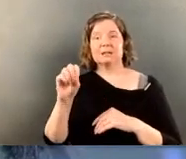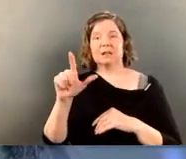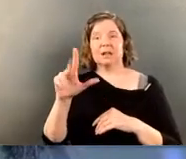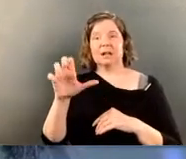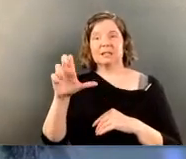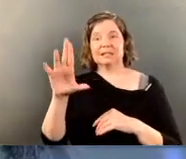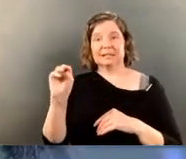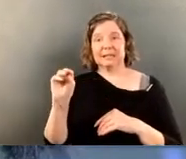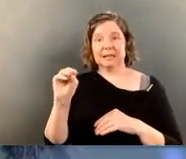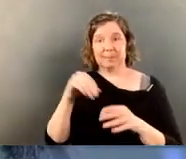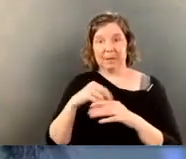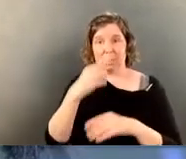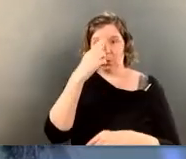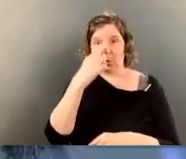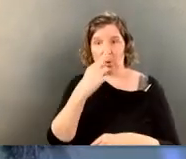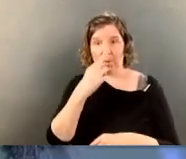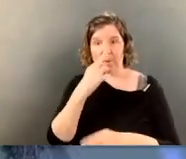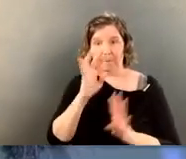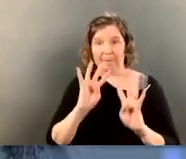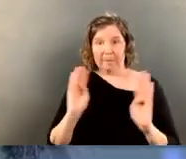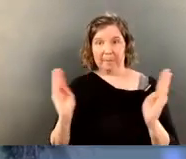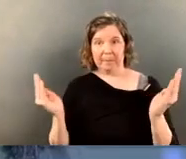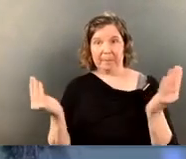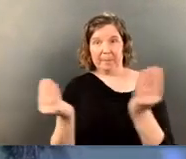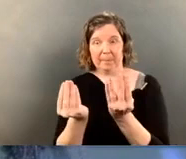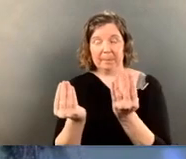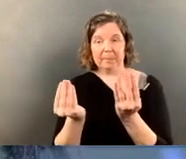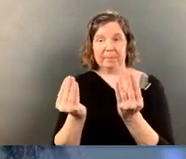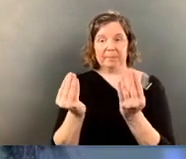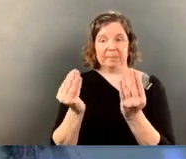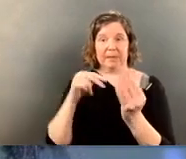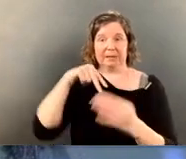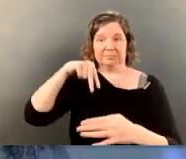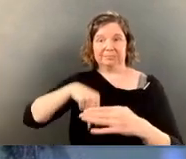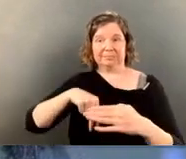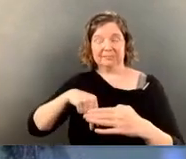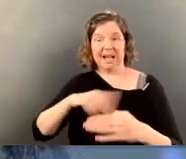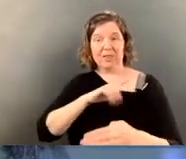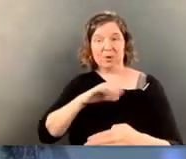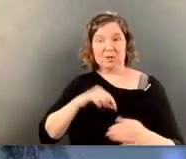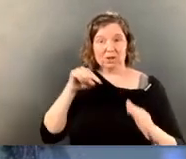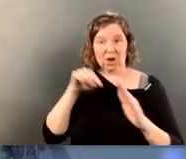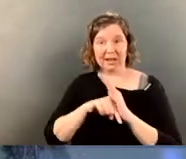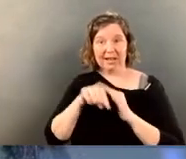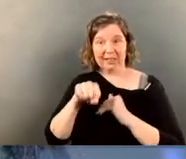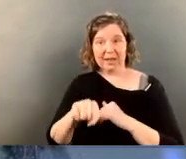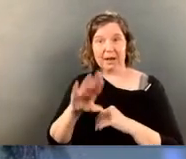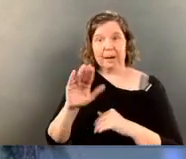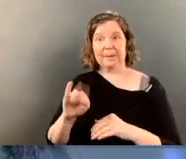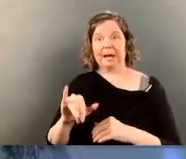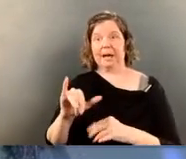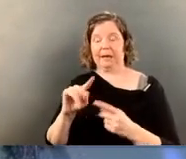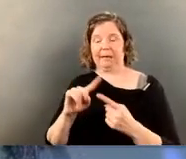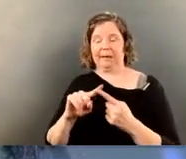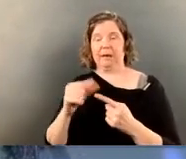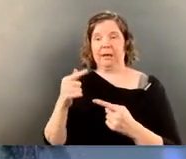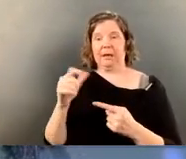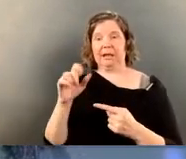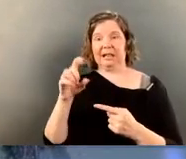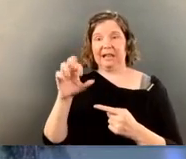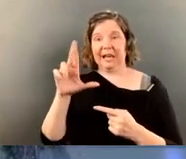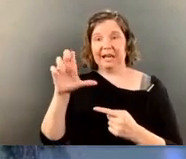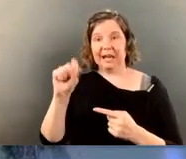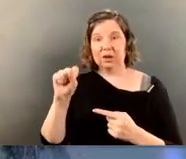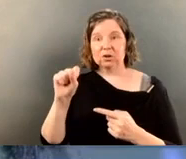in Rome. And Christians are killed there. And they're killed by gladiators in games